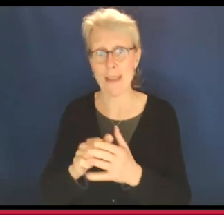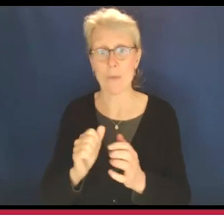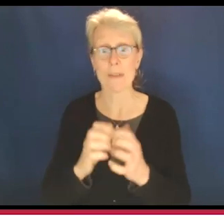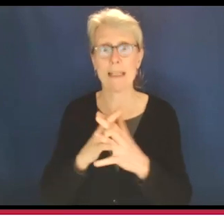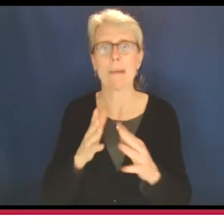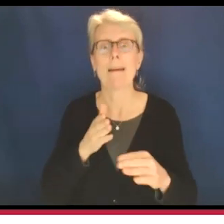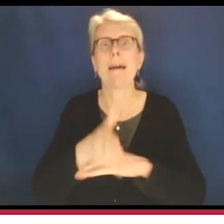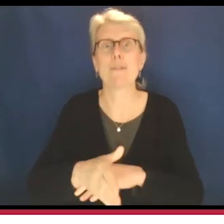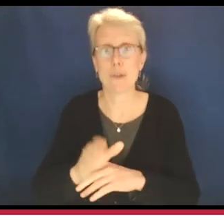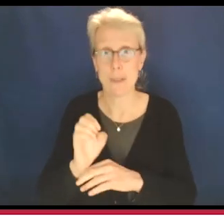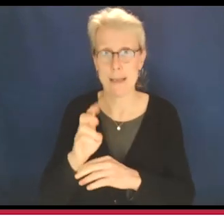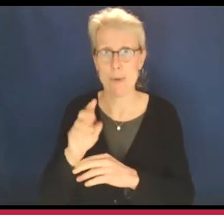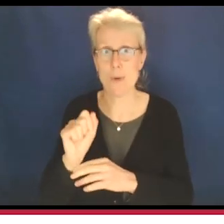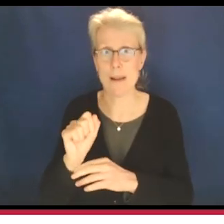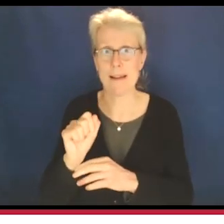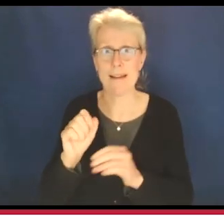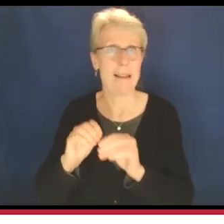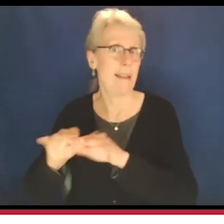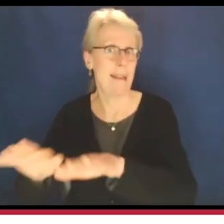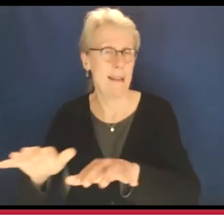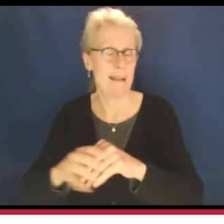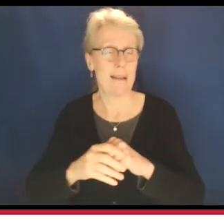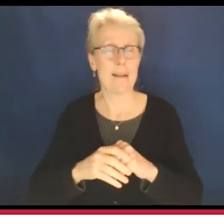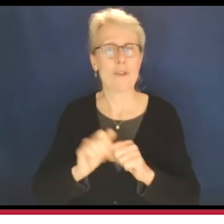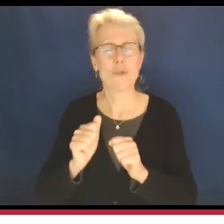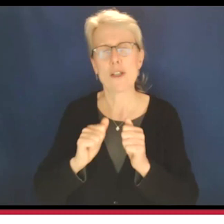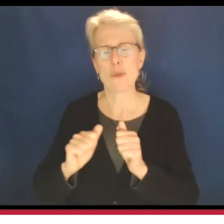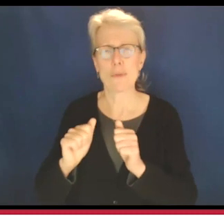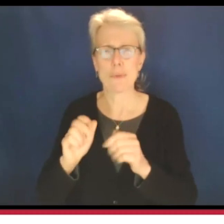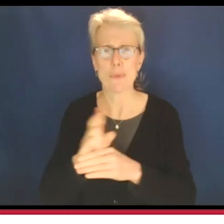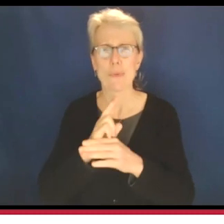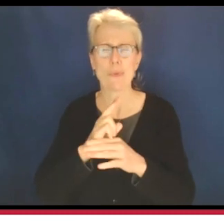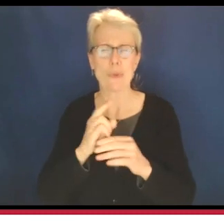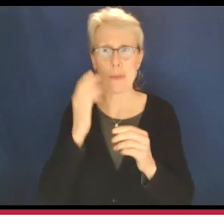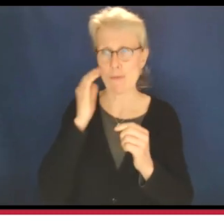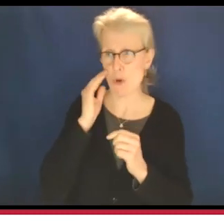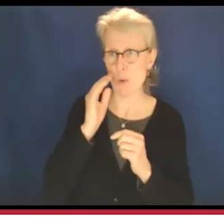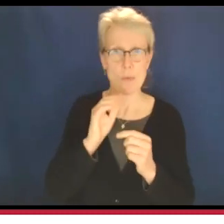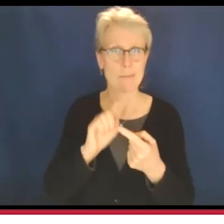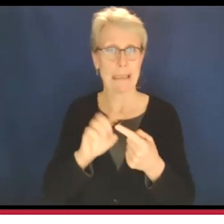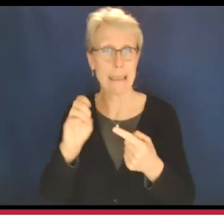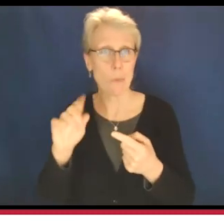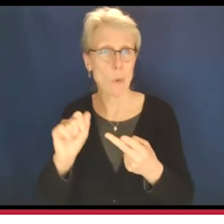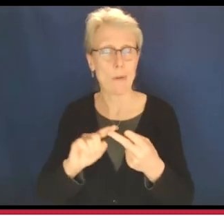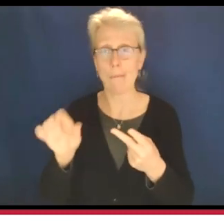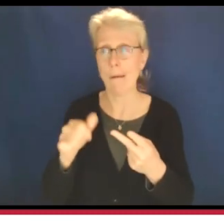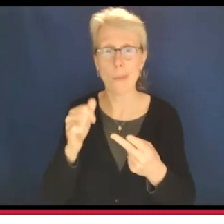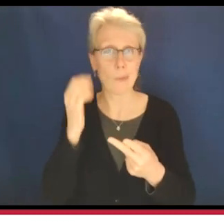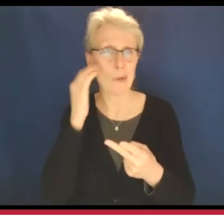Ebola to try to push the countermeasures to things we know are potential threats, like Ebola, that had been sitting on the